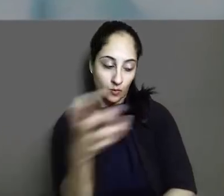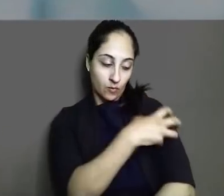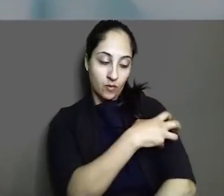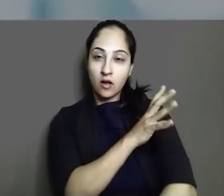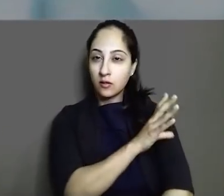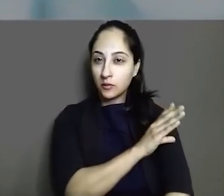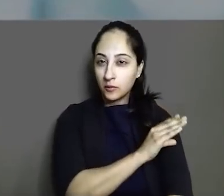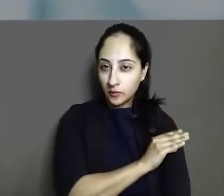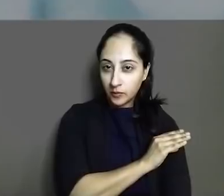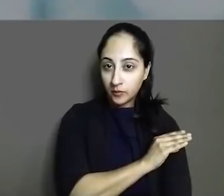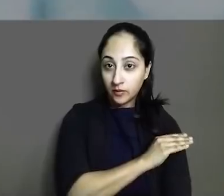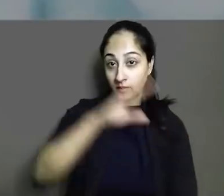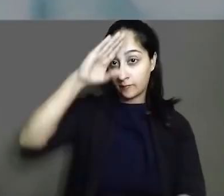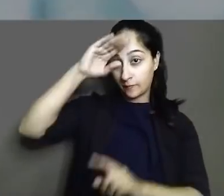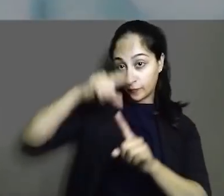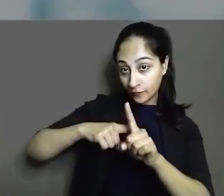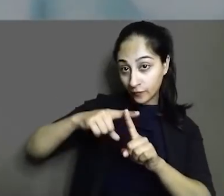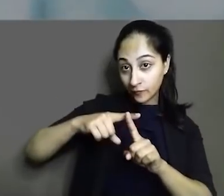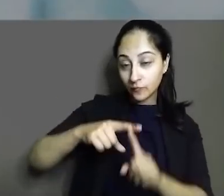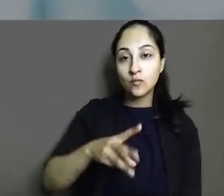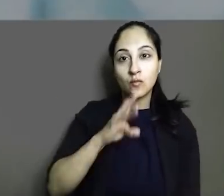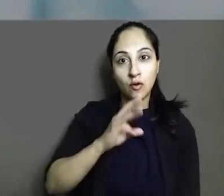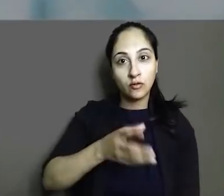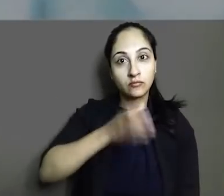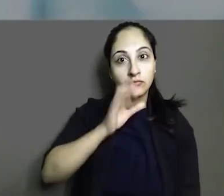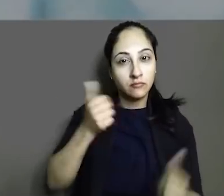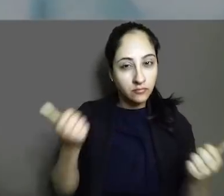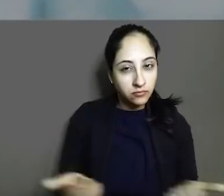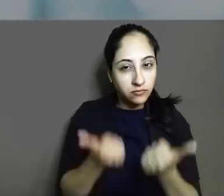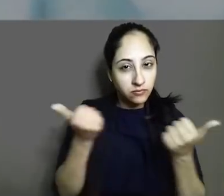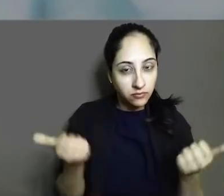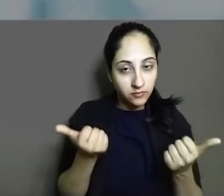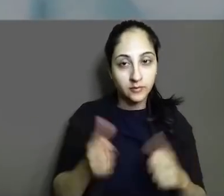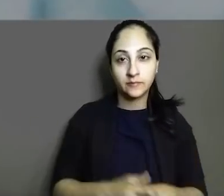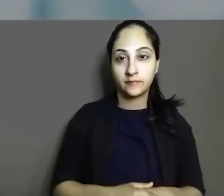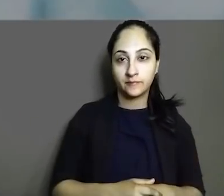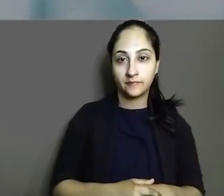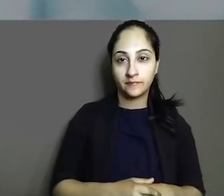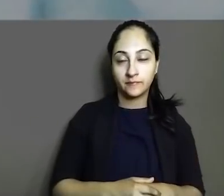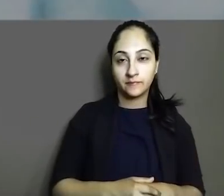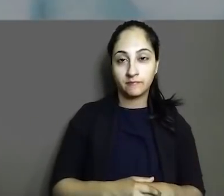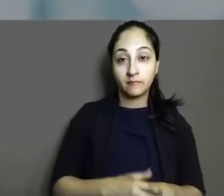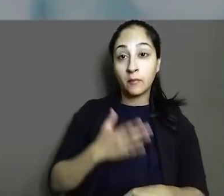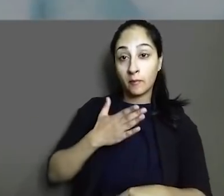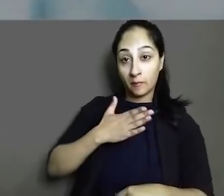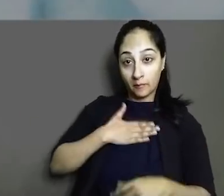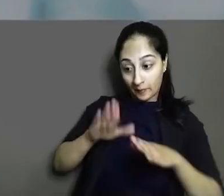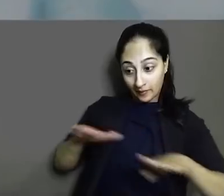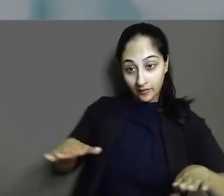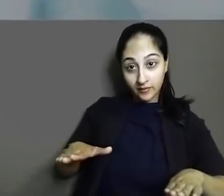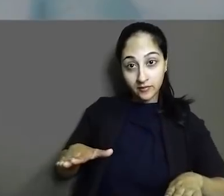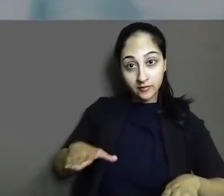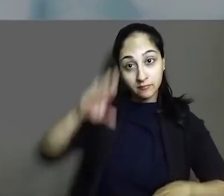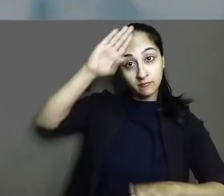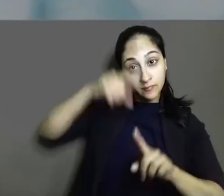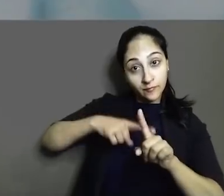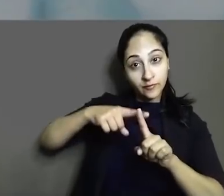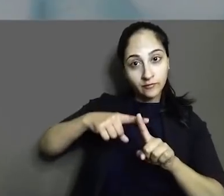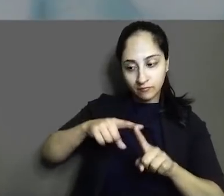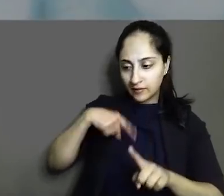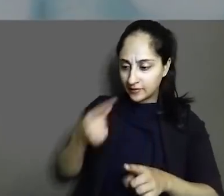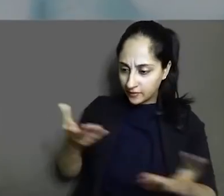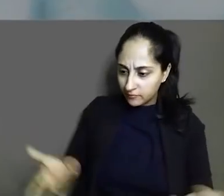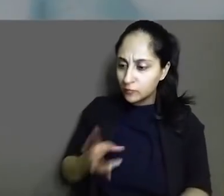Okay, well, thank you for that. Let's move on to a different topic, somewhat different in that so far we've been talking about